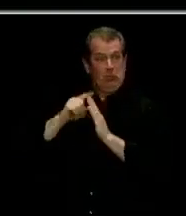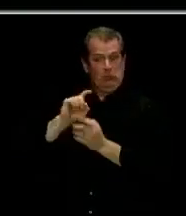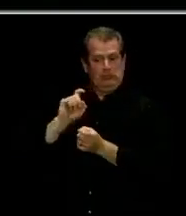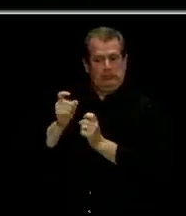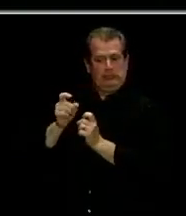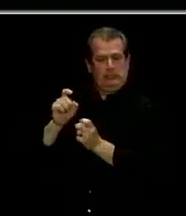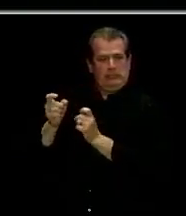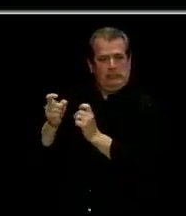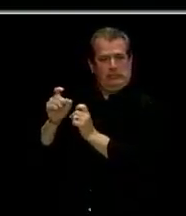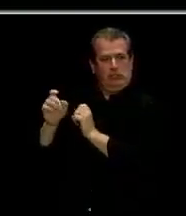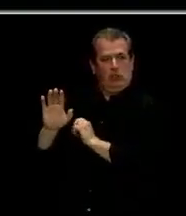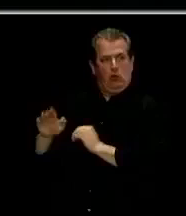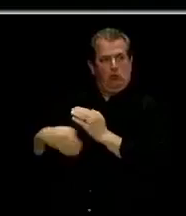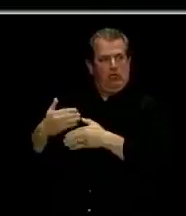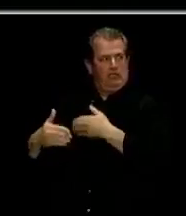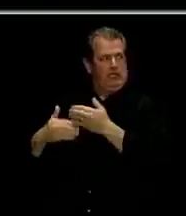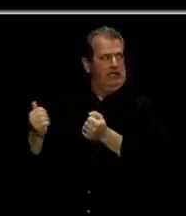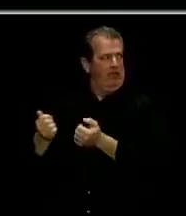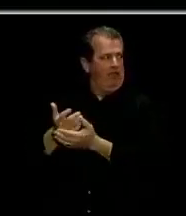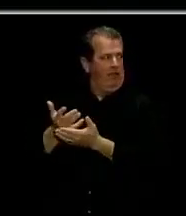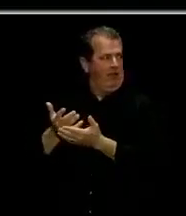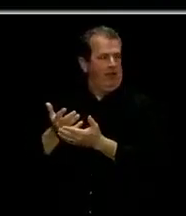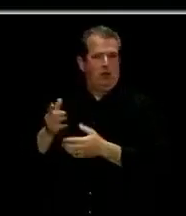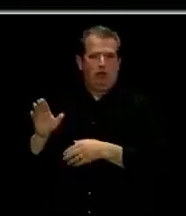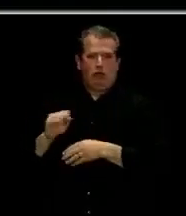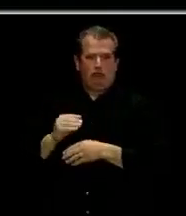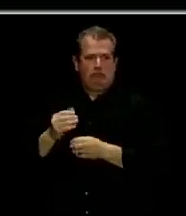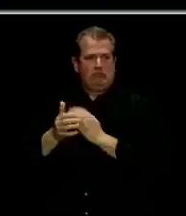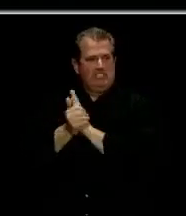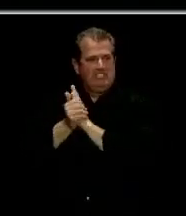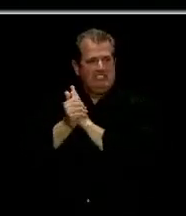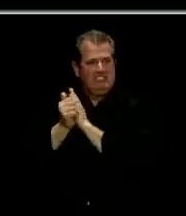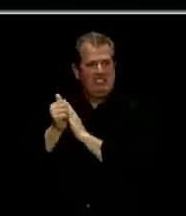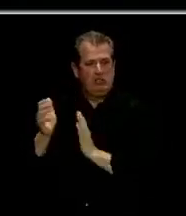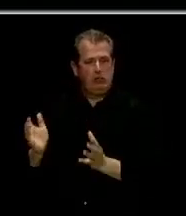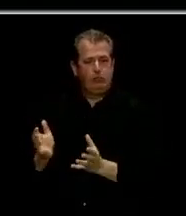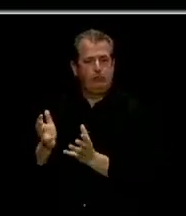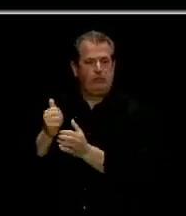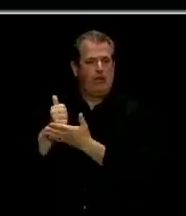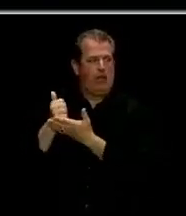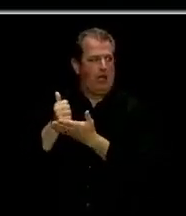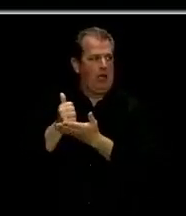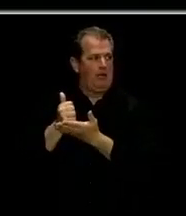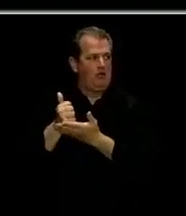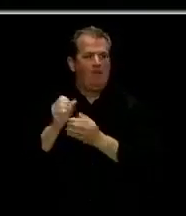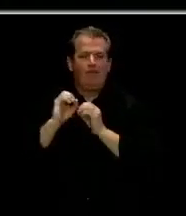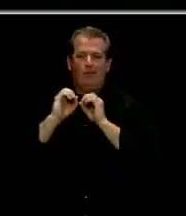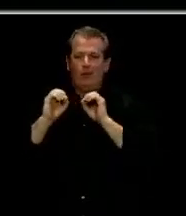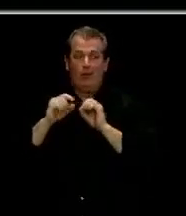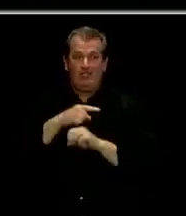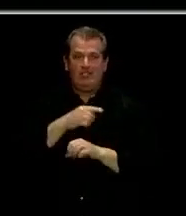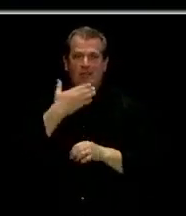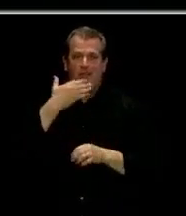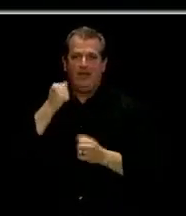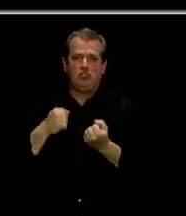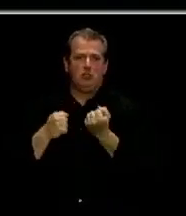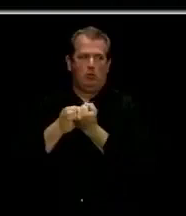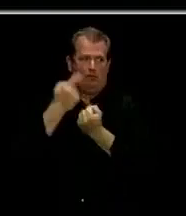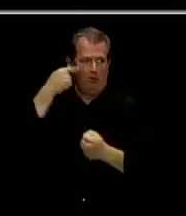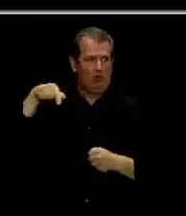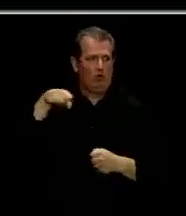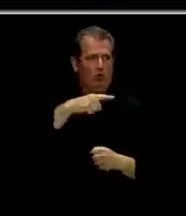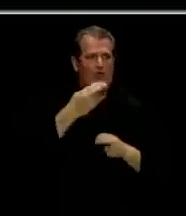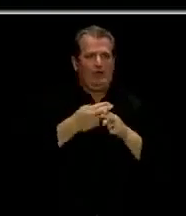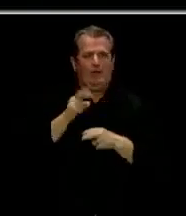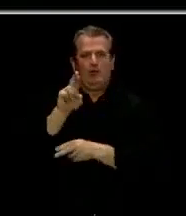the process and effectiveness, and I can tell you, you could have no better advocate than Rachel